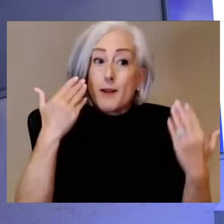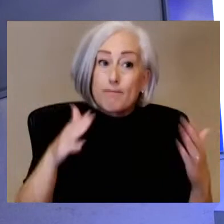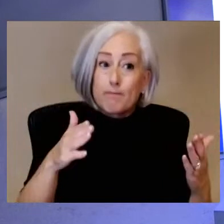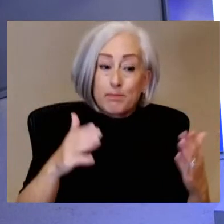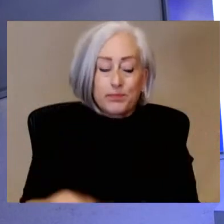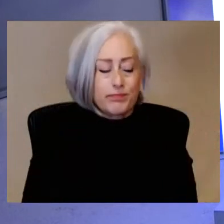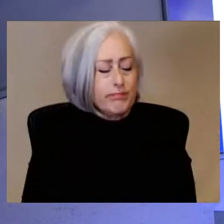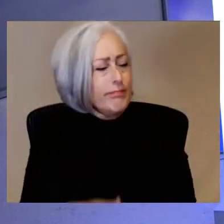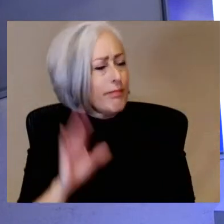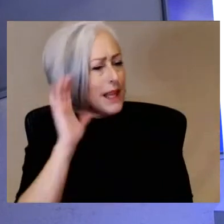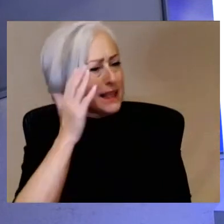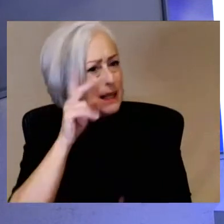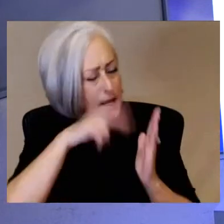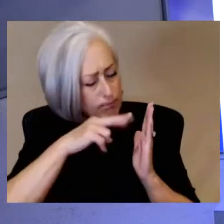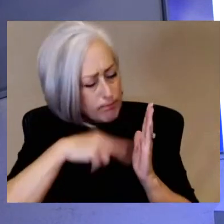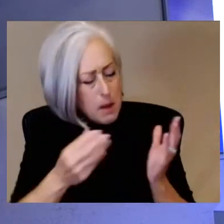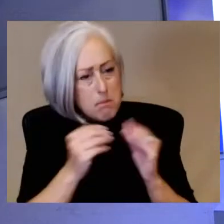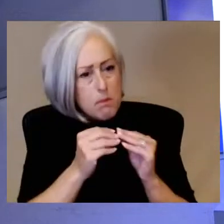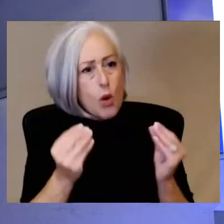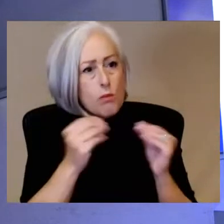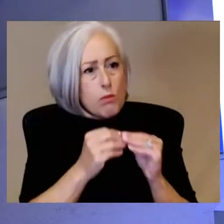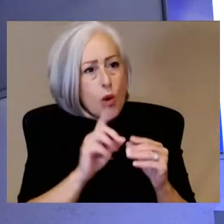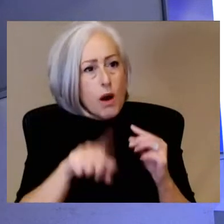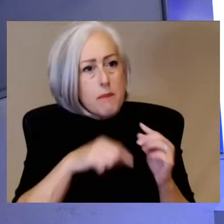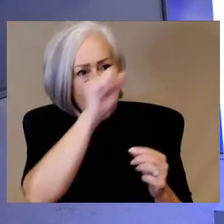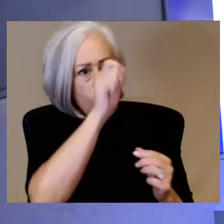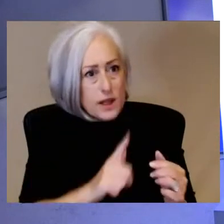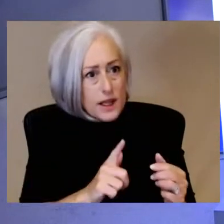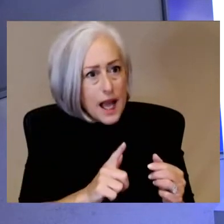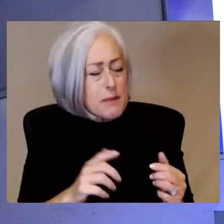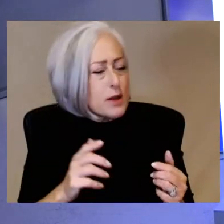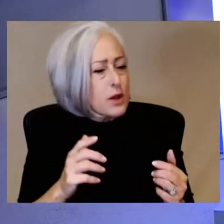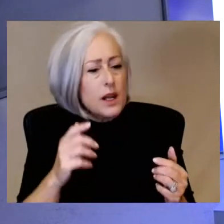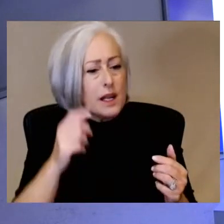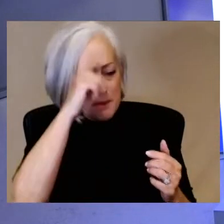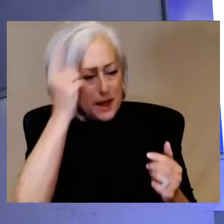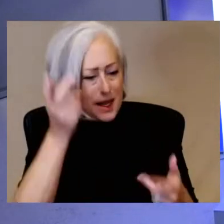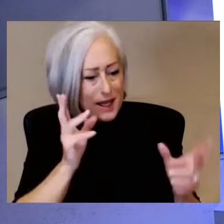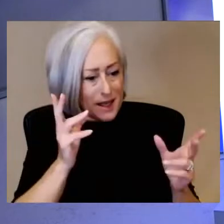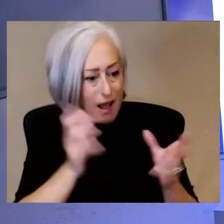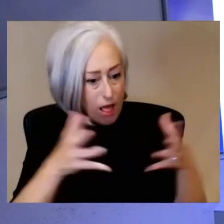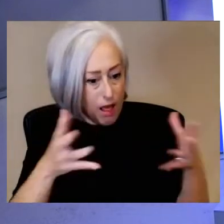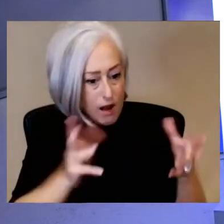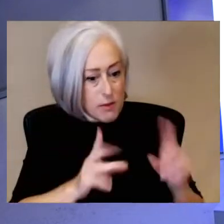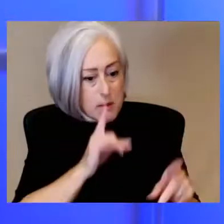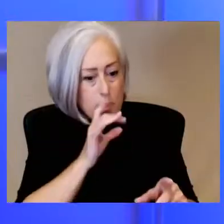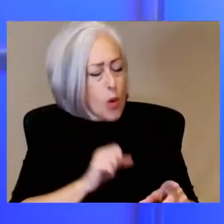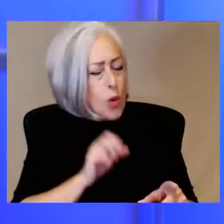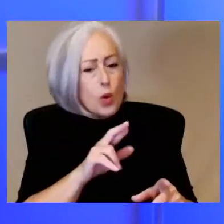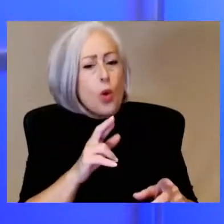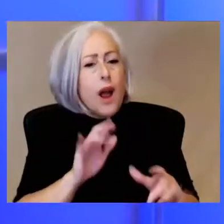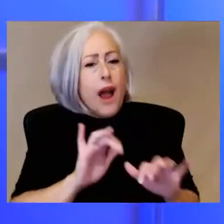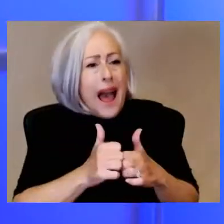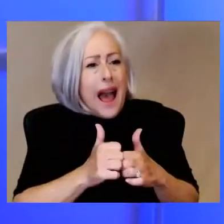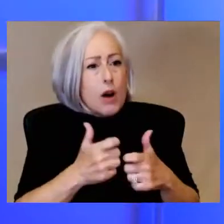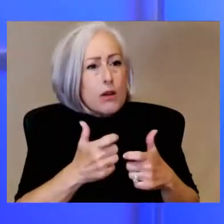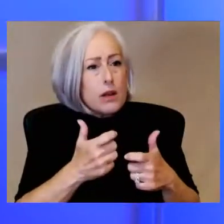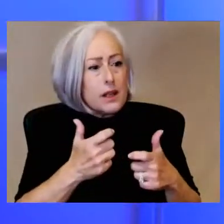to see more patients. Is that just because people are really get to be old, or is how big of a problem is this Alzheimer's thing? Well, it's a big